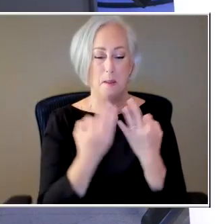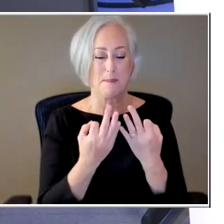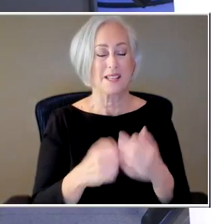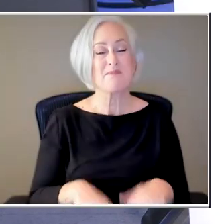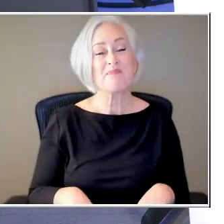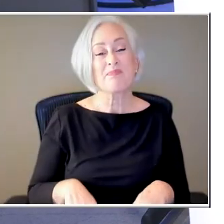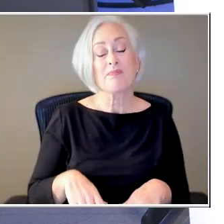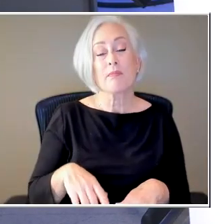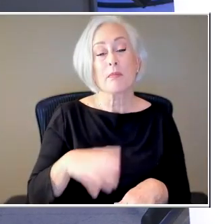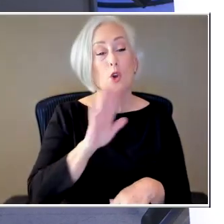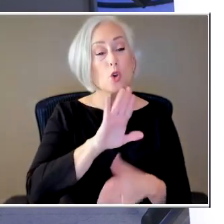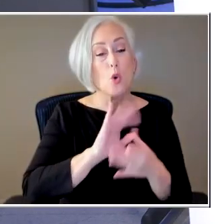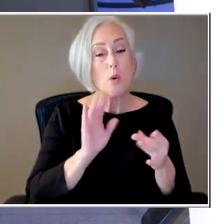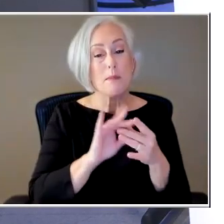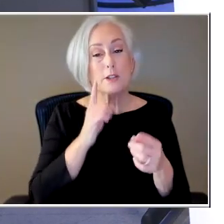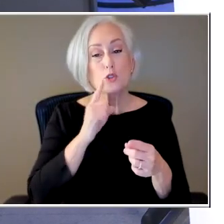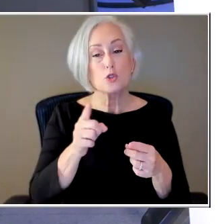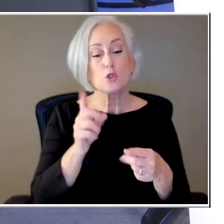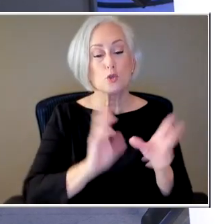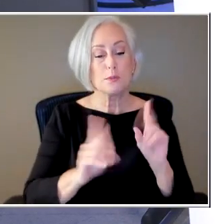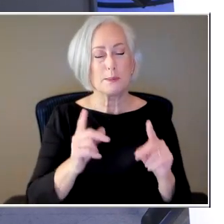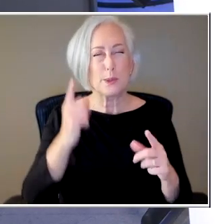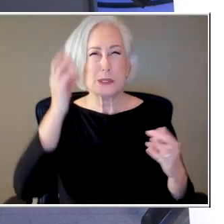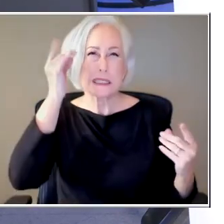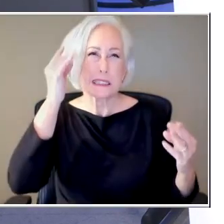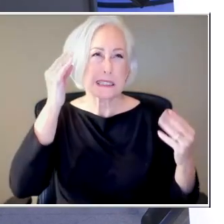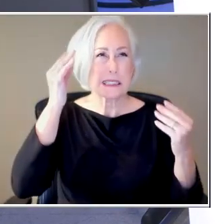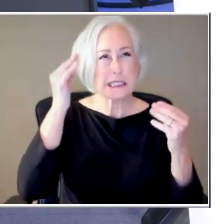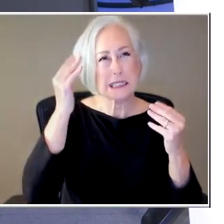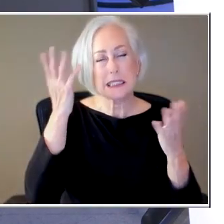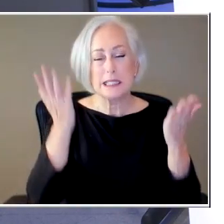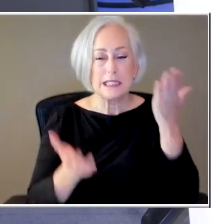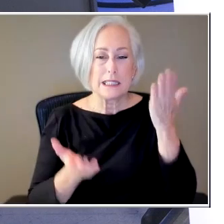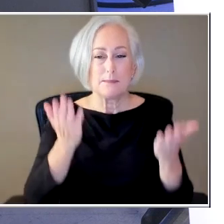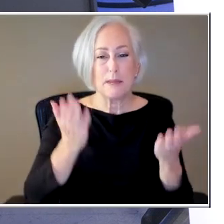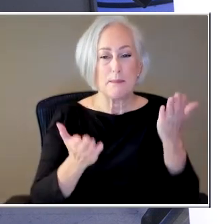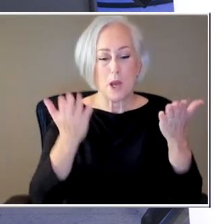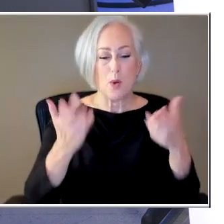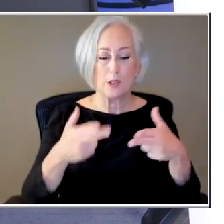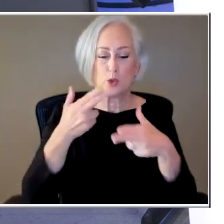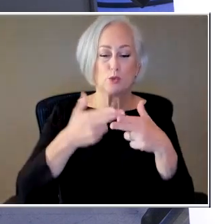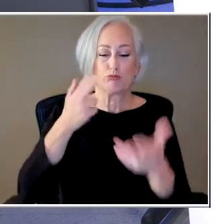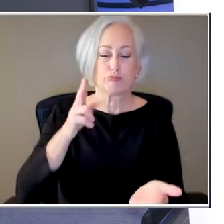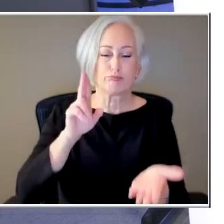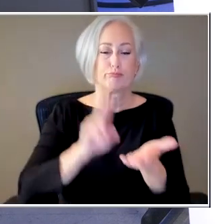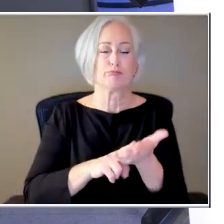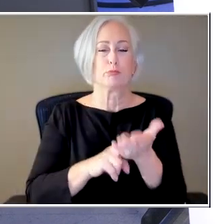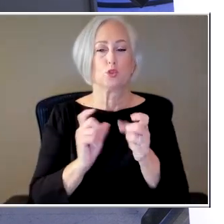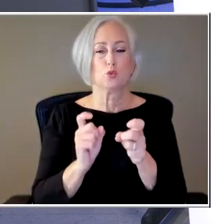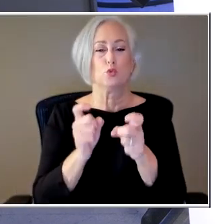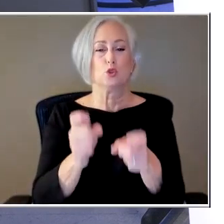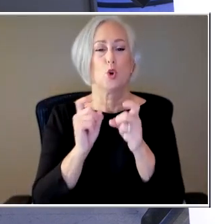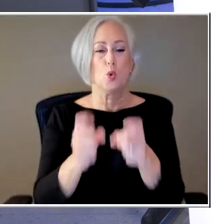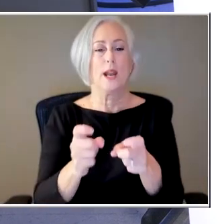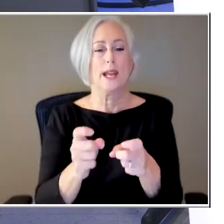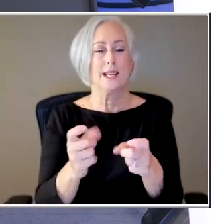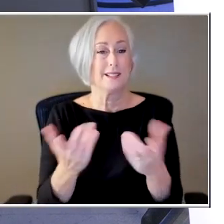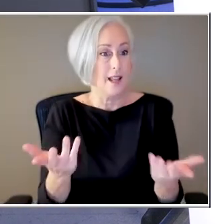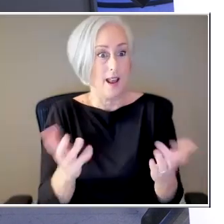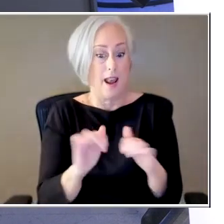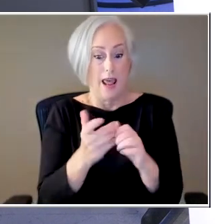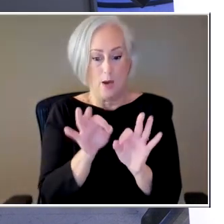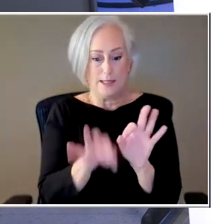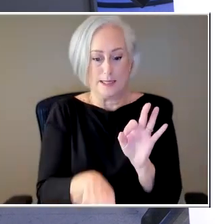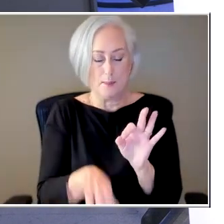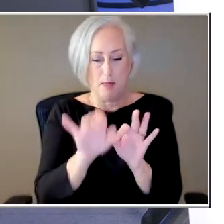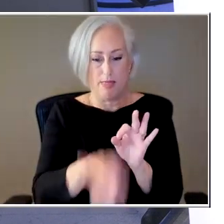who are thinking about possibly becoming a donor, and just how simple it is to get their